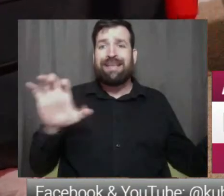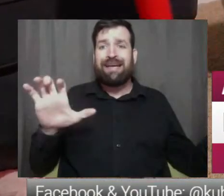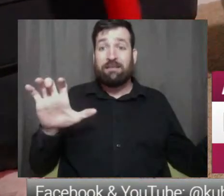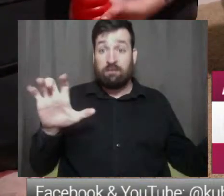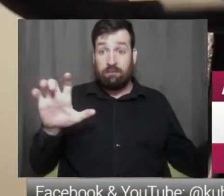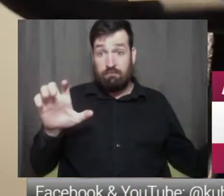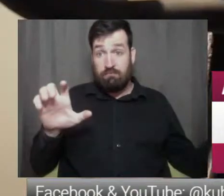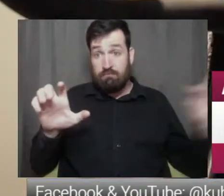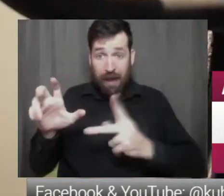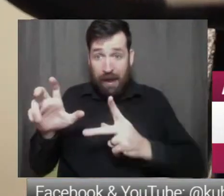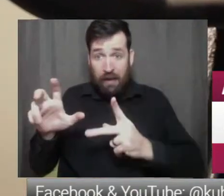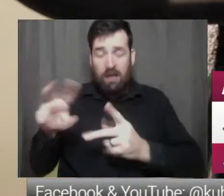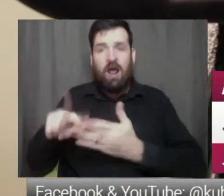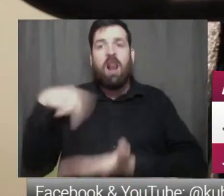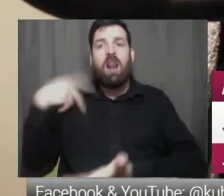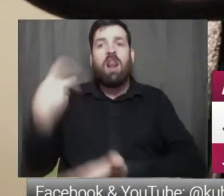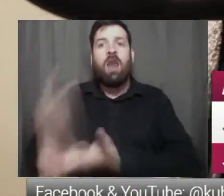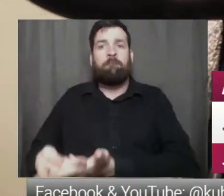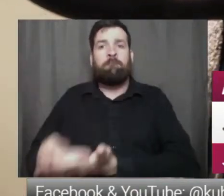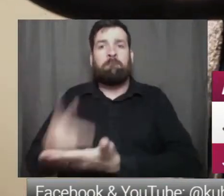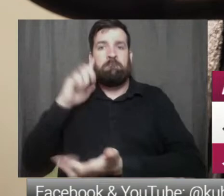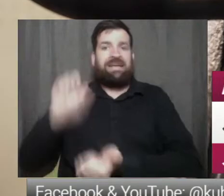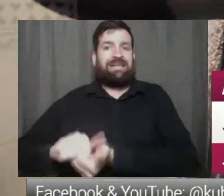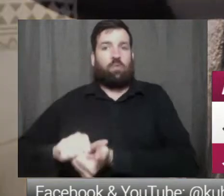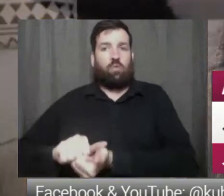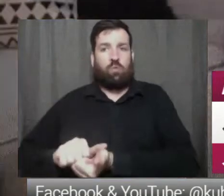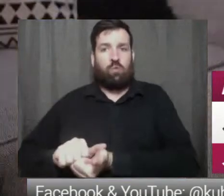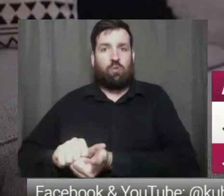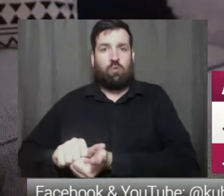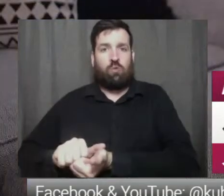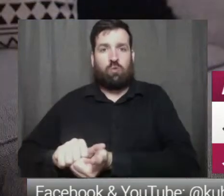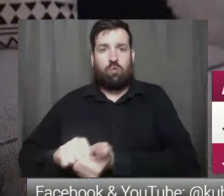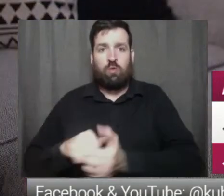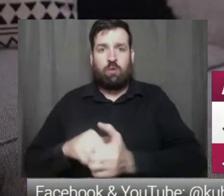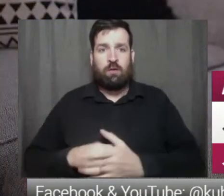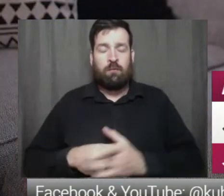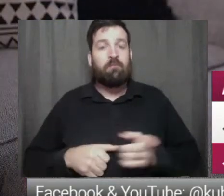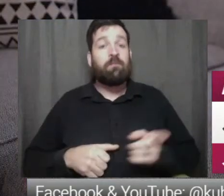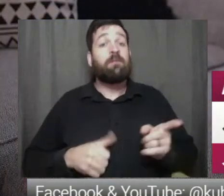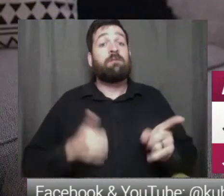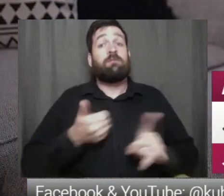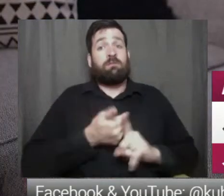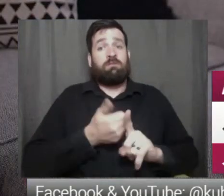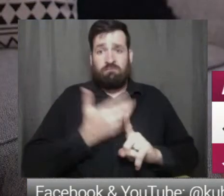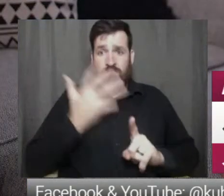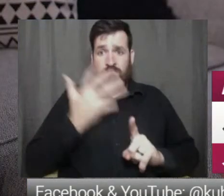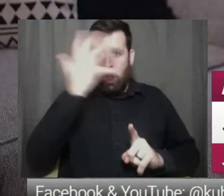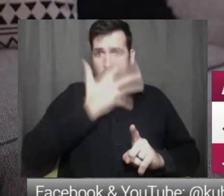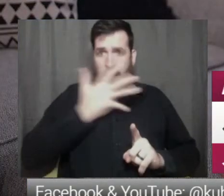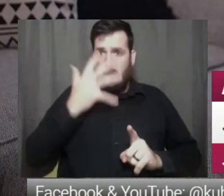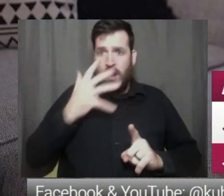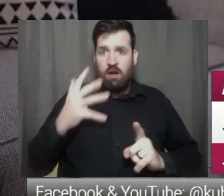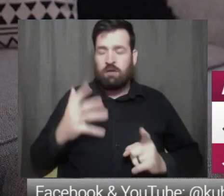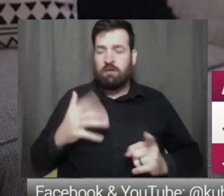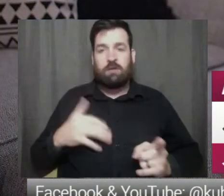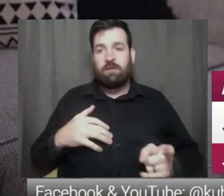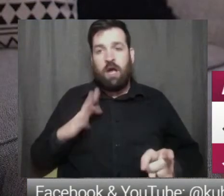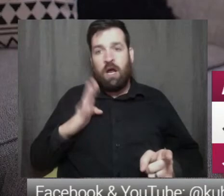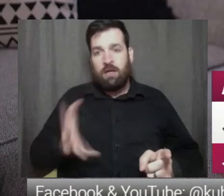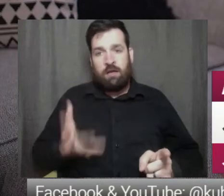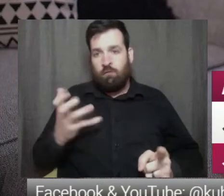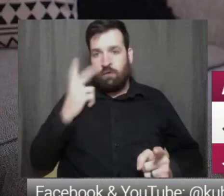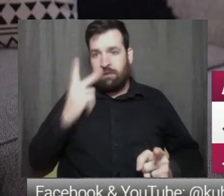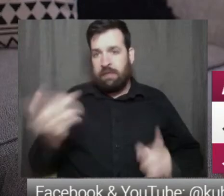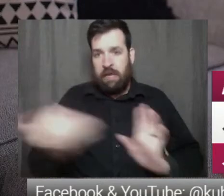was on the ground. He'd passed out and fallen off the bike. He had the look in his eyes that I don't ever want to see again. Like they